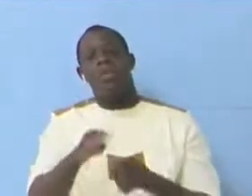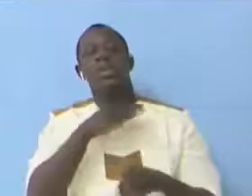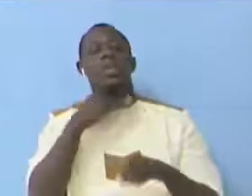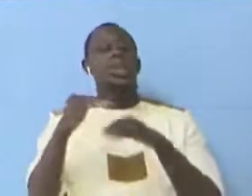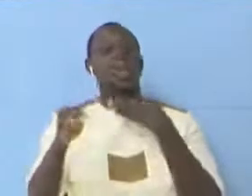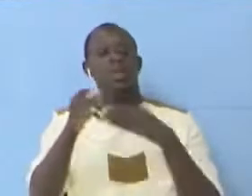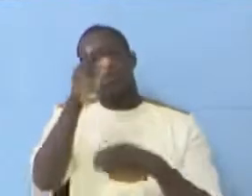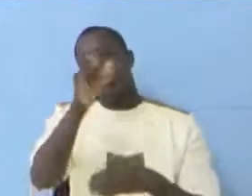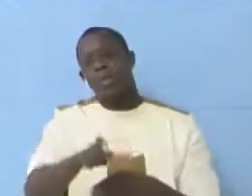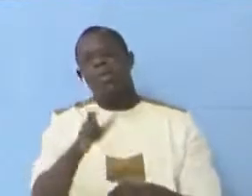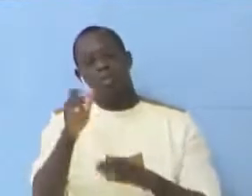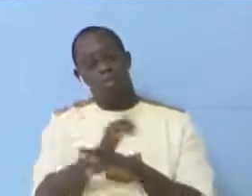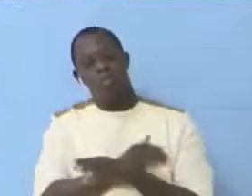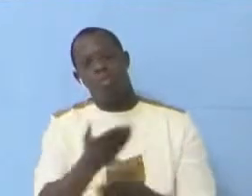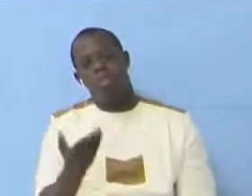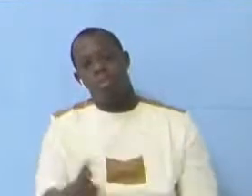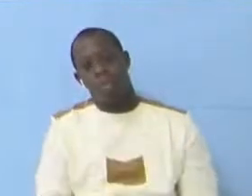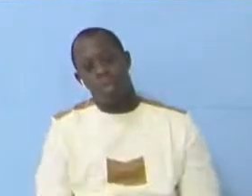killed.